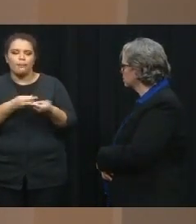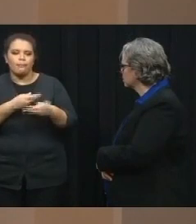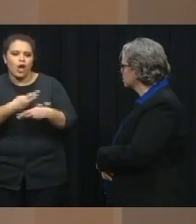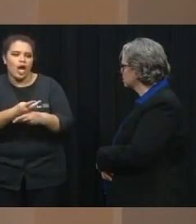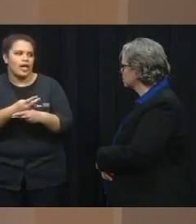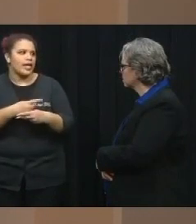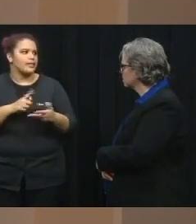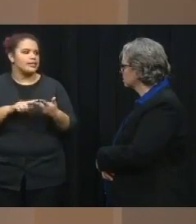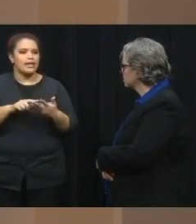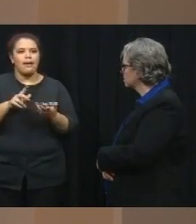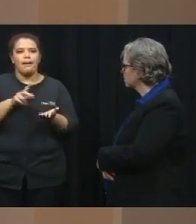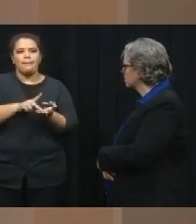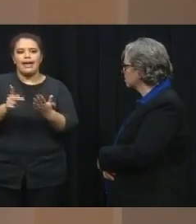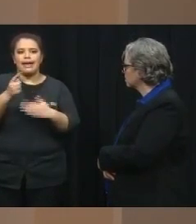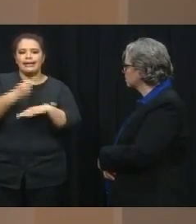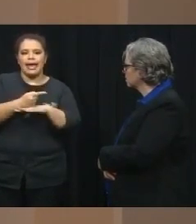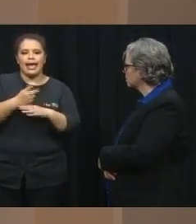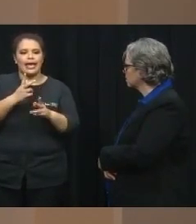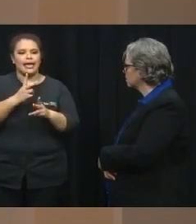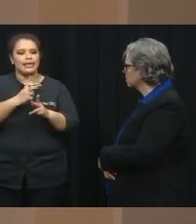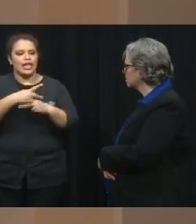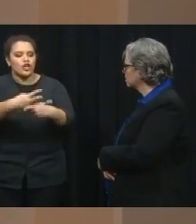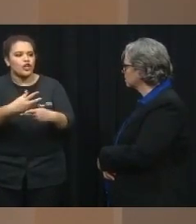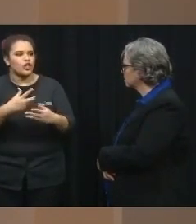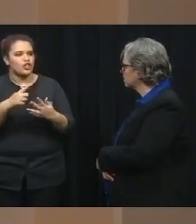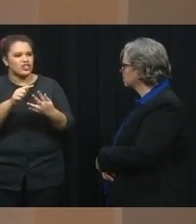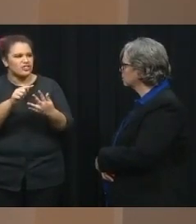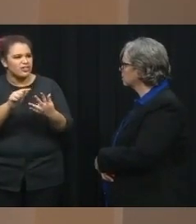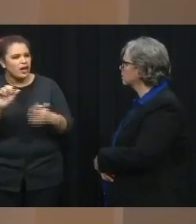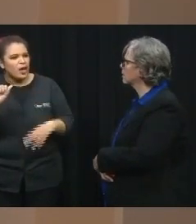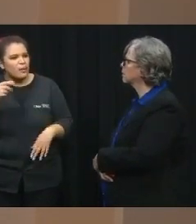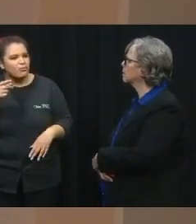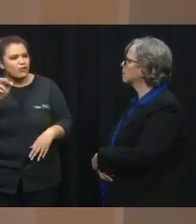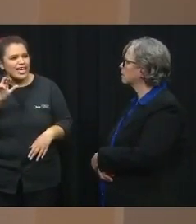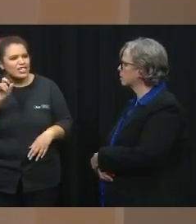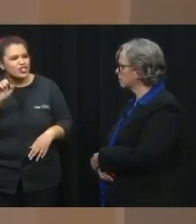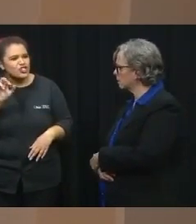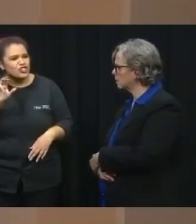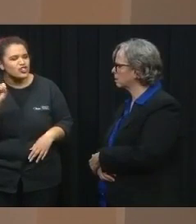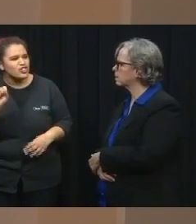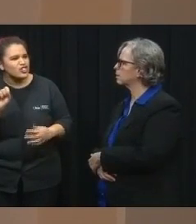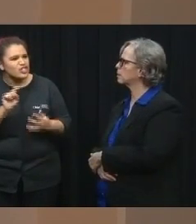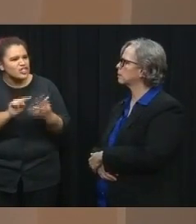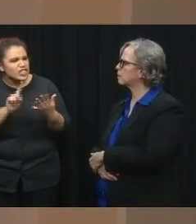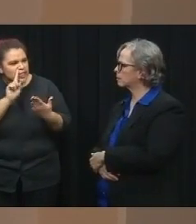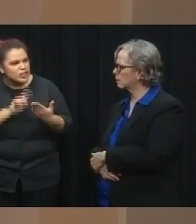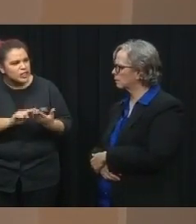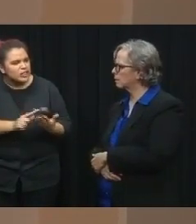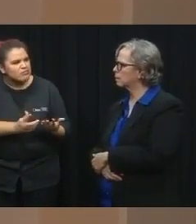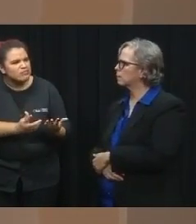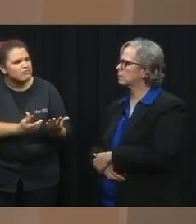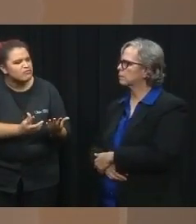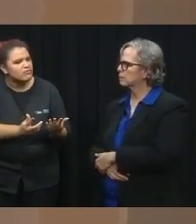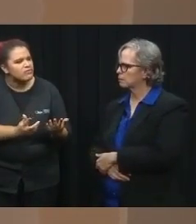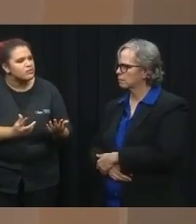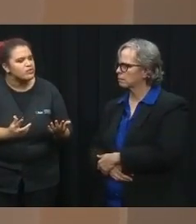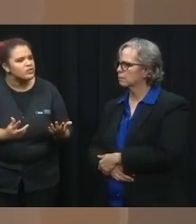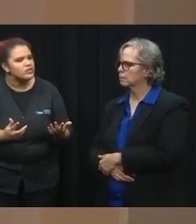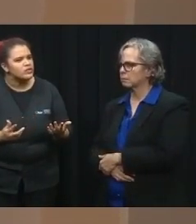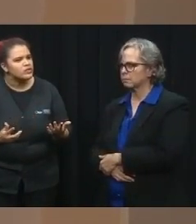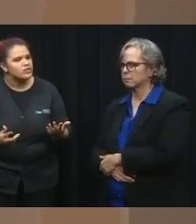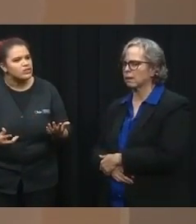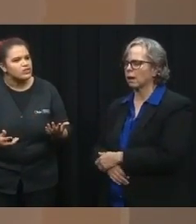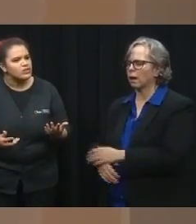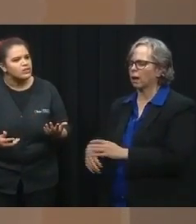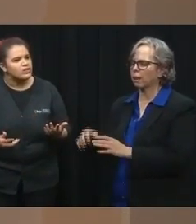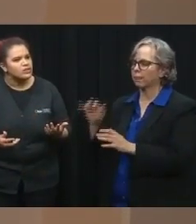appraisers. Well, I can tell you in some of those circumstances, that may be the only resource an individual has for